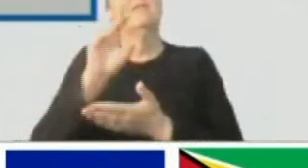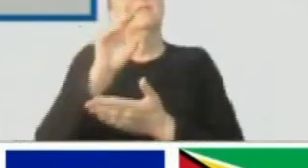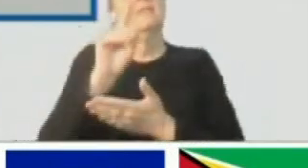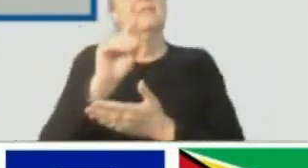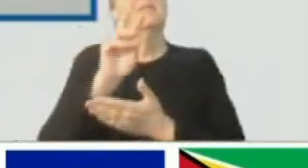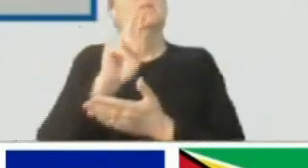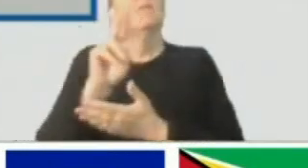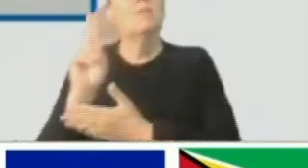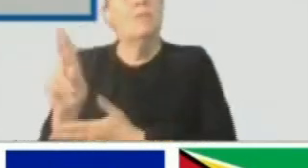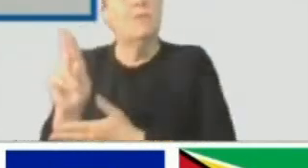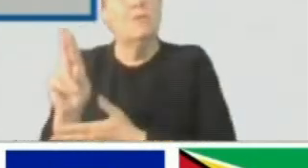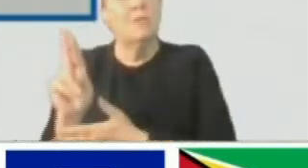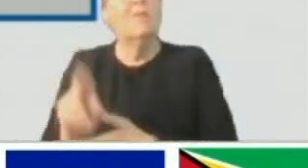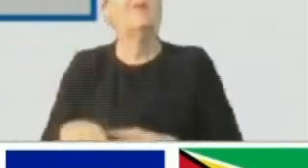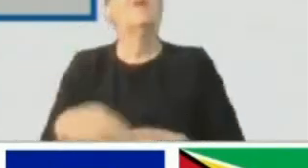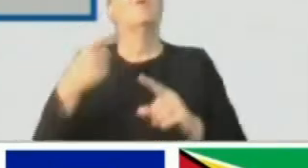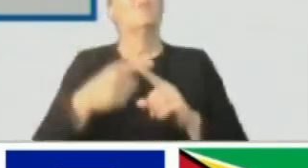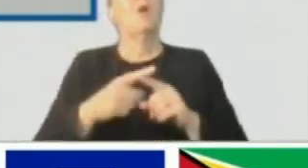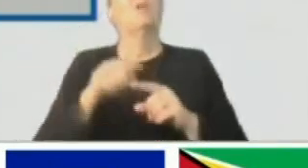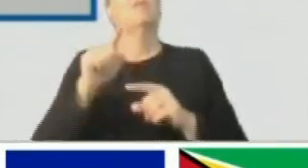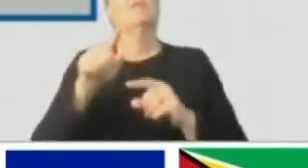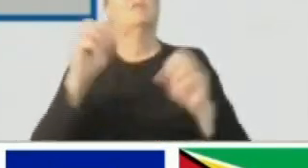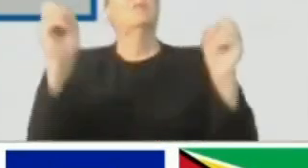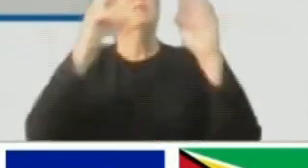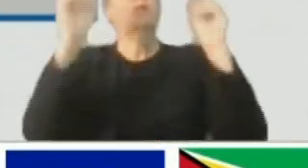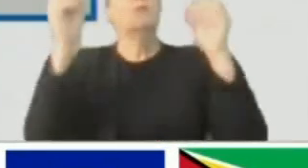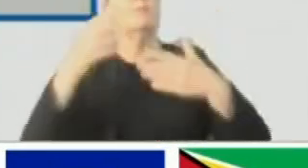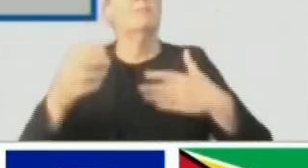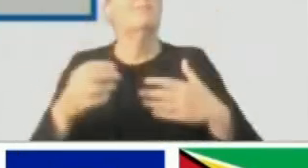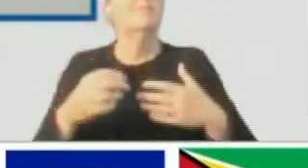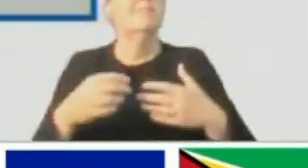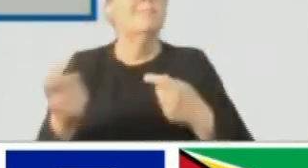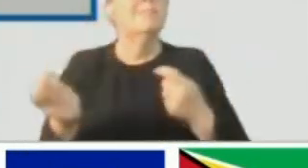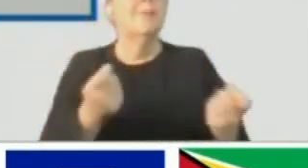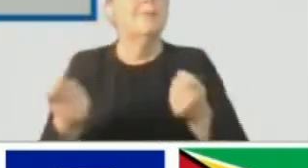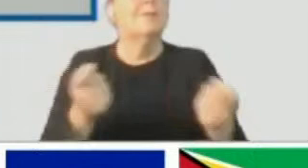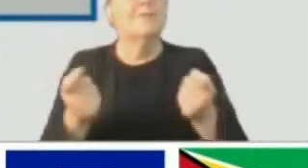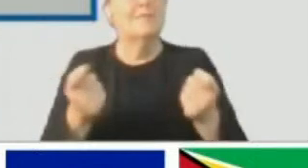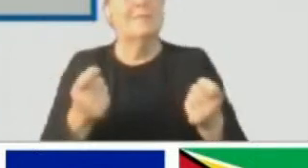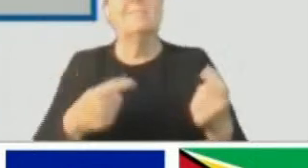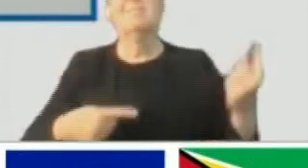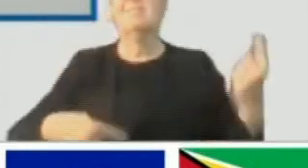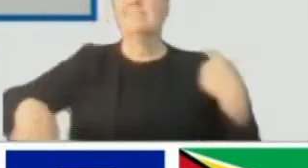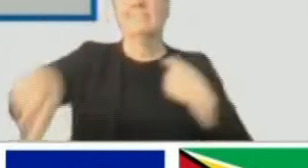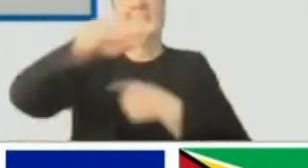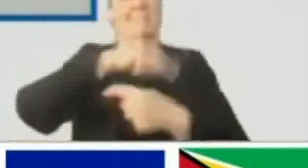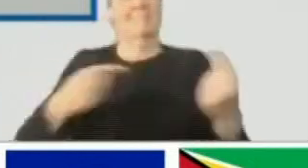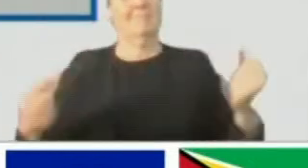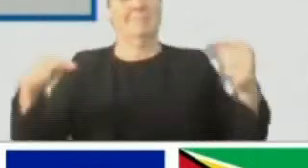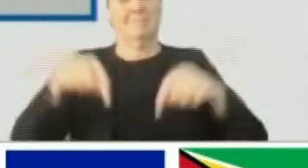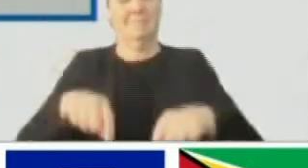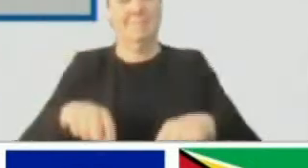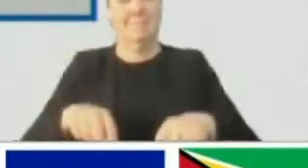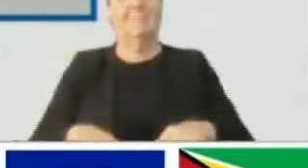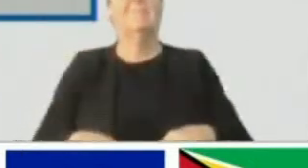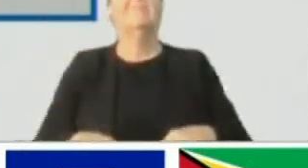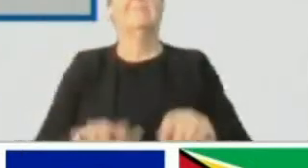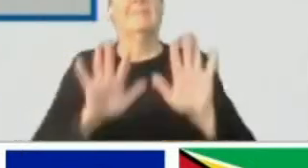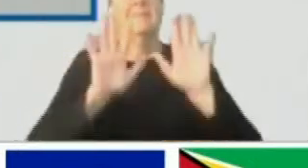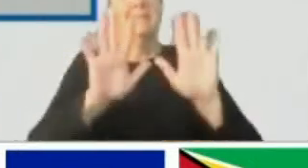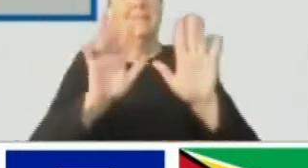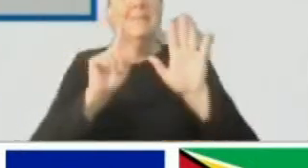Emergency Management Agency, we're all here today, 16 months later, ready to advance